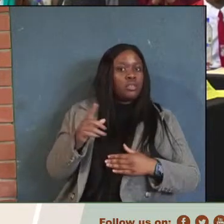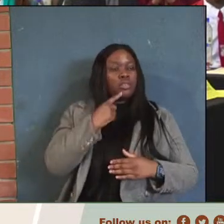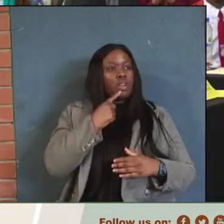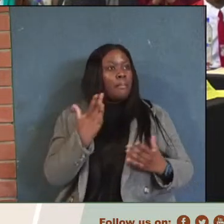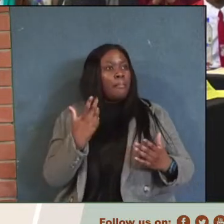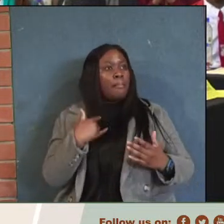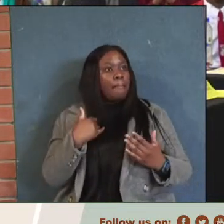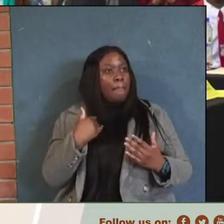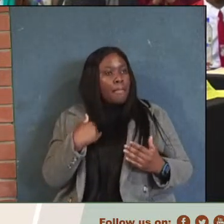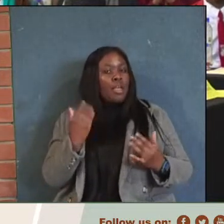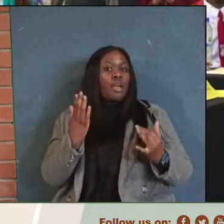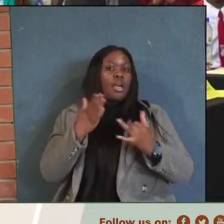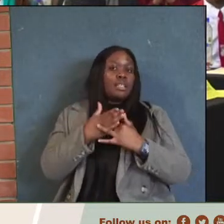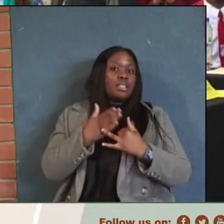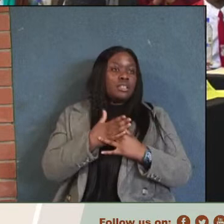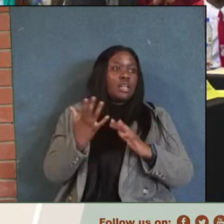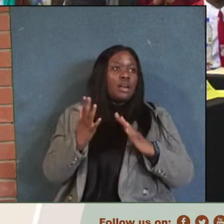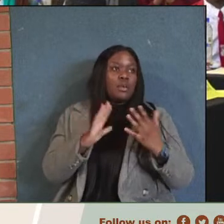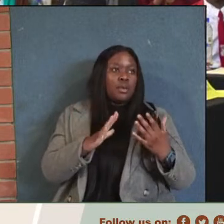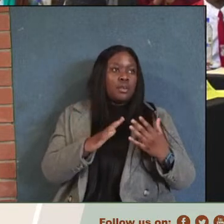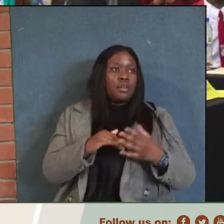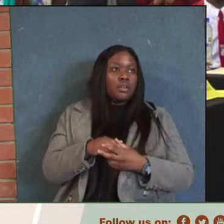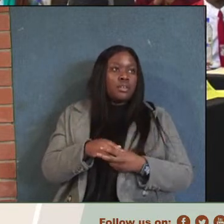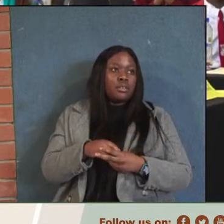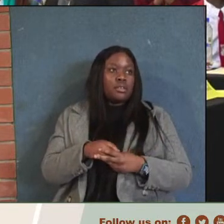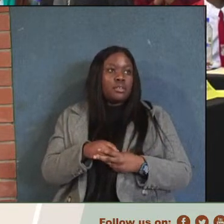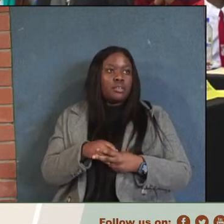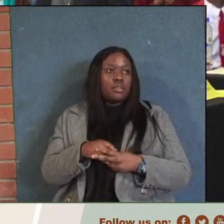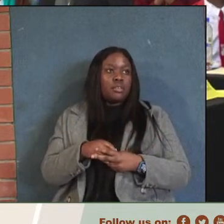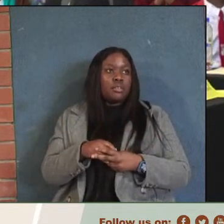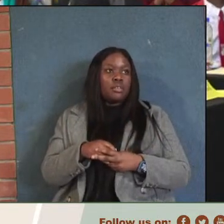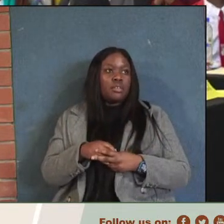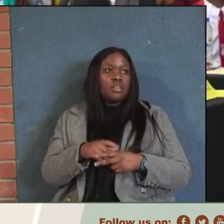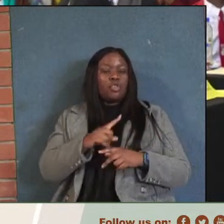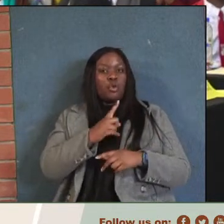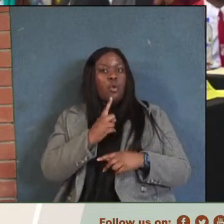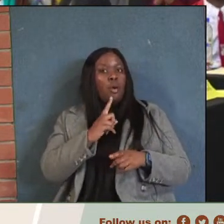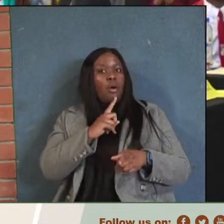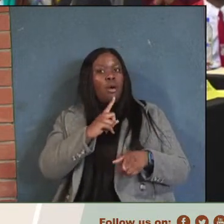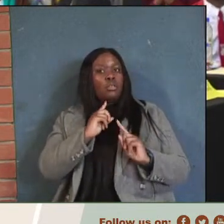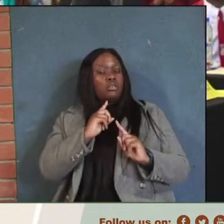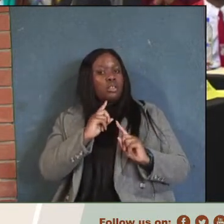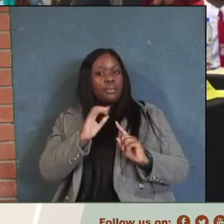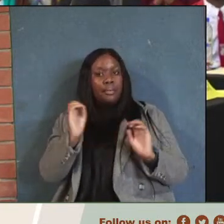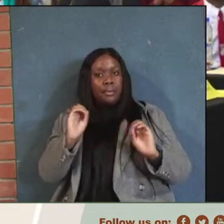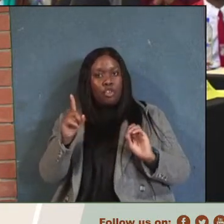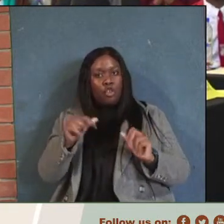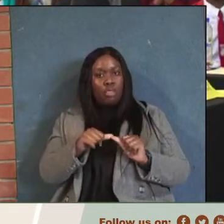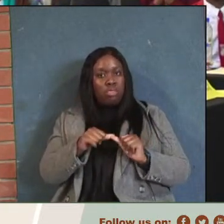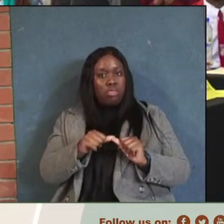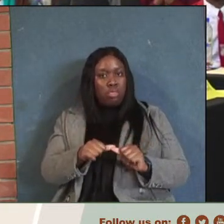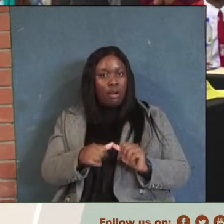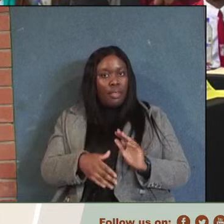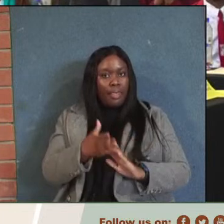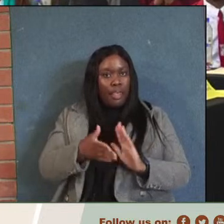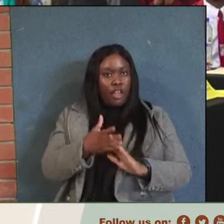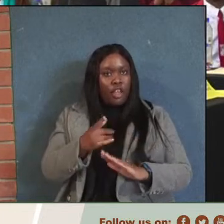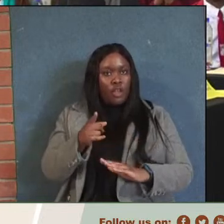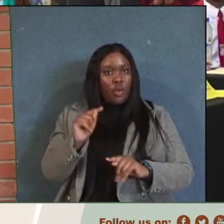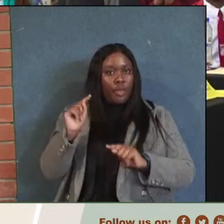I access this? And on top of that, rather than answering her, you continued to insult